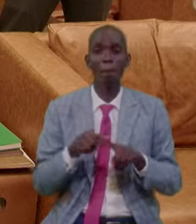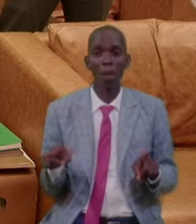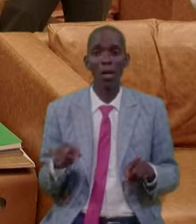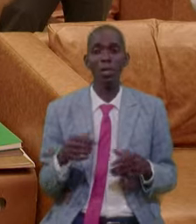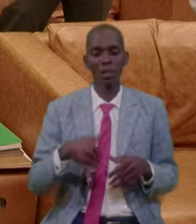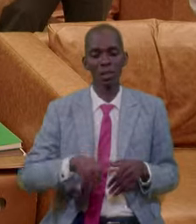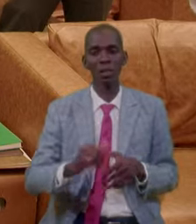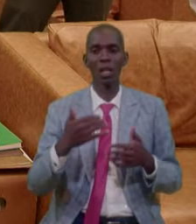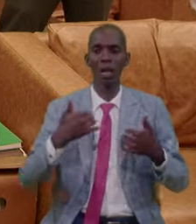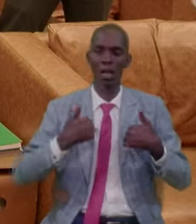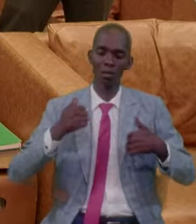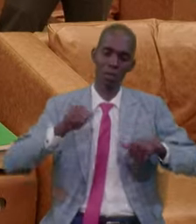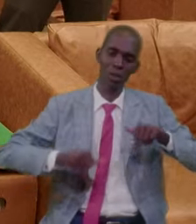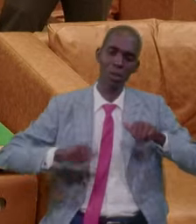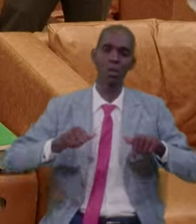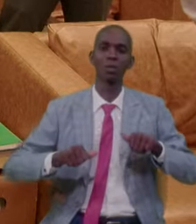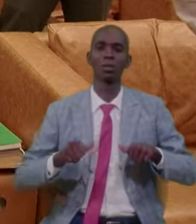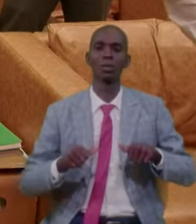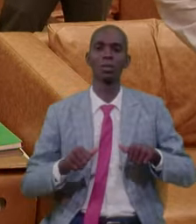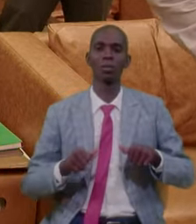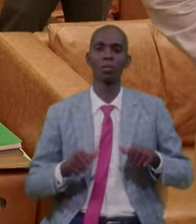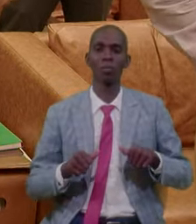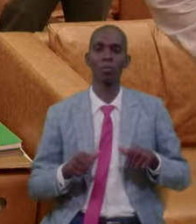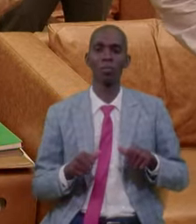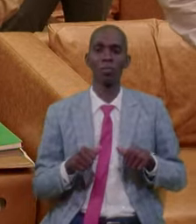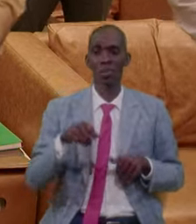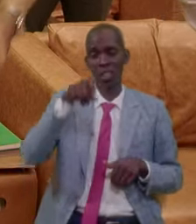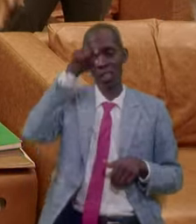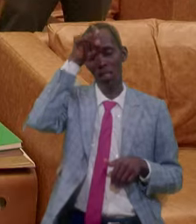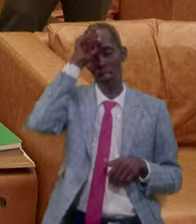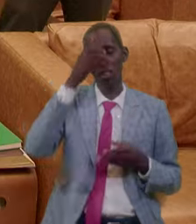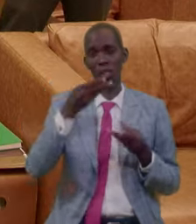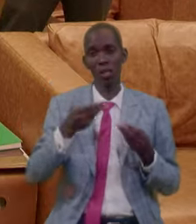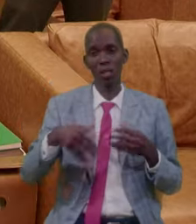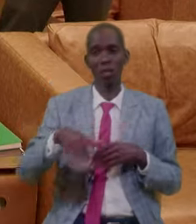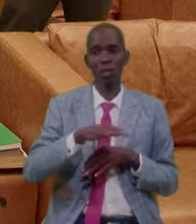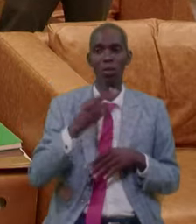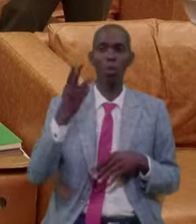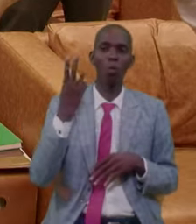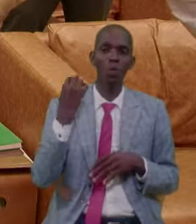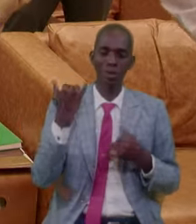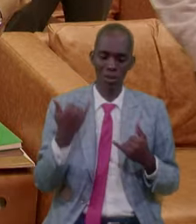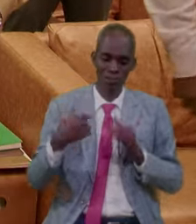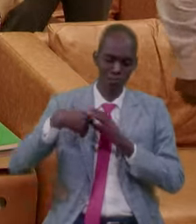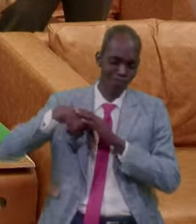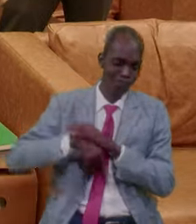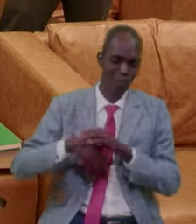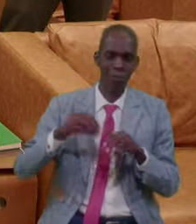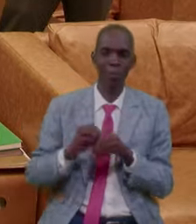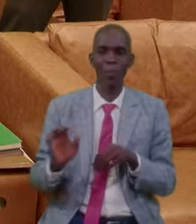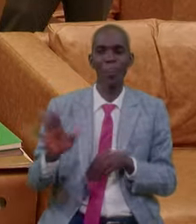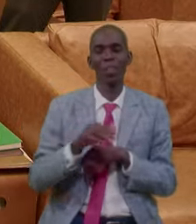they had unbelief. Egypt was now deep in their hearts.